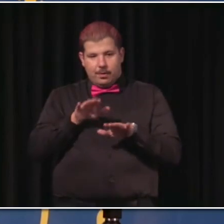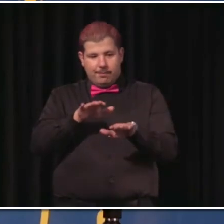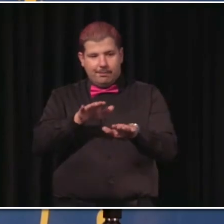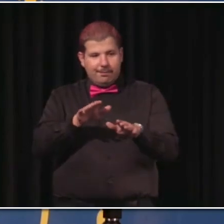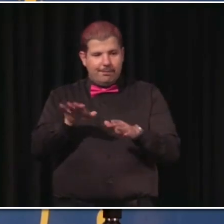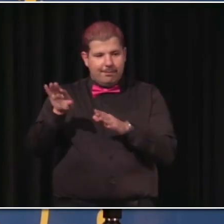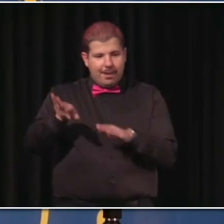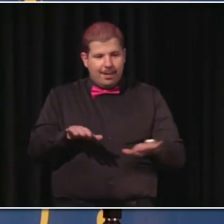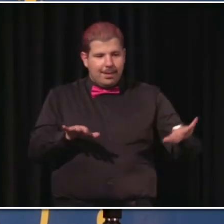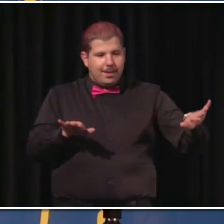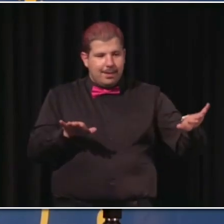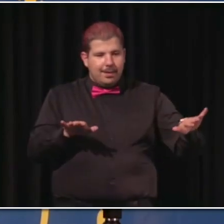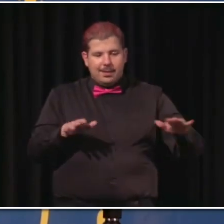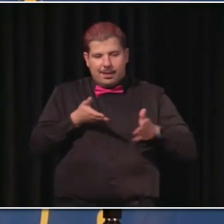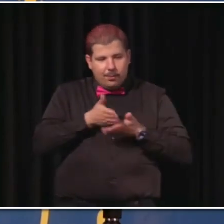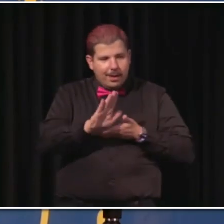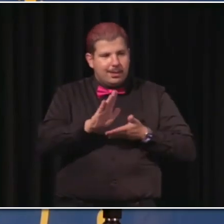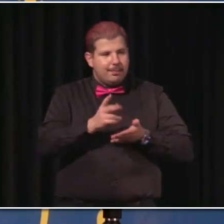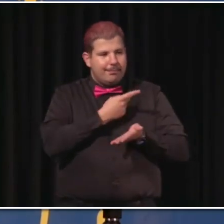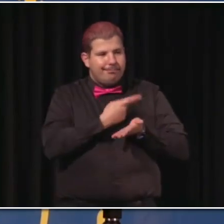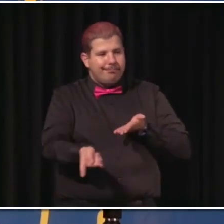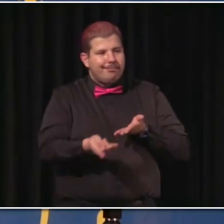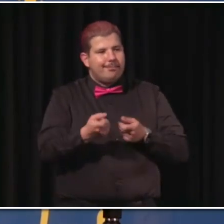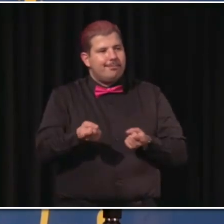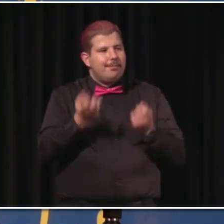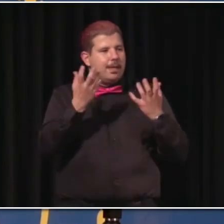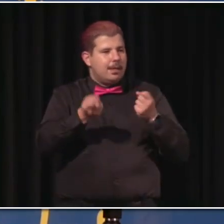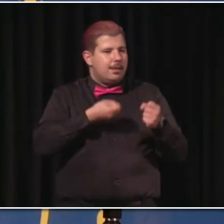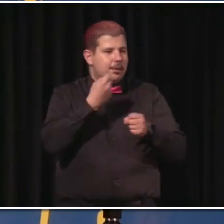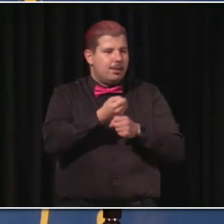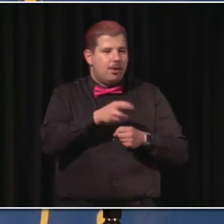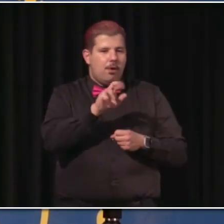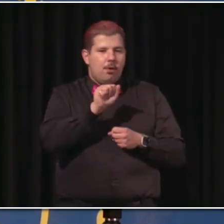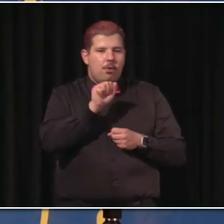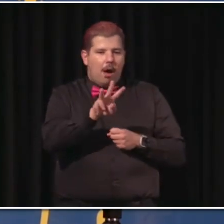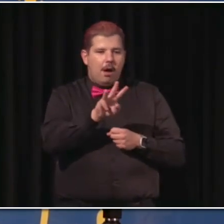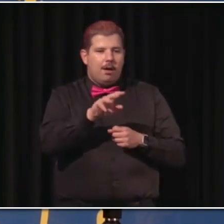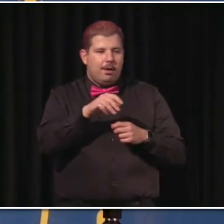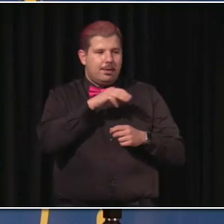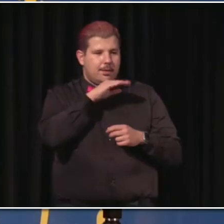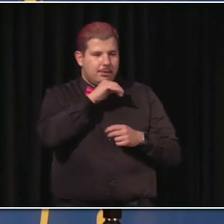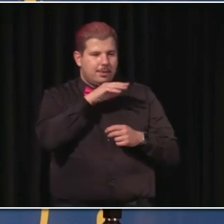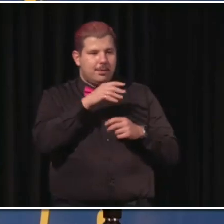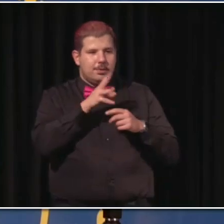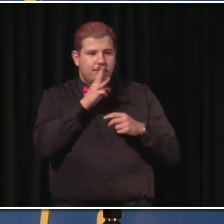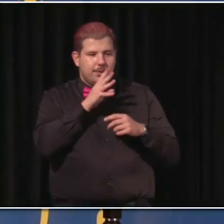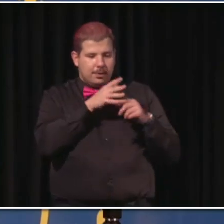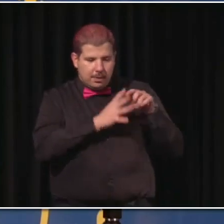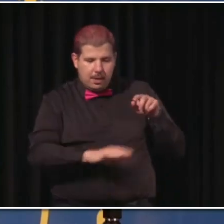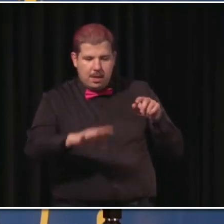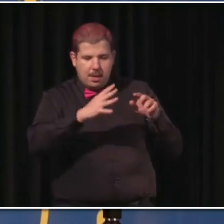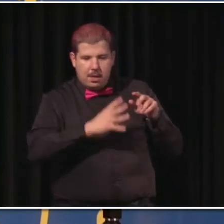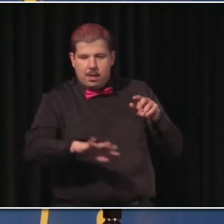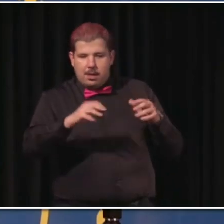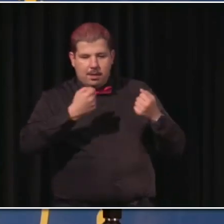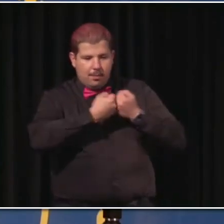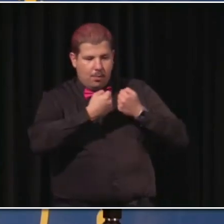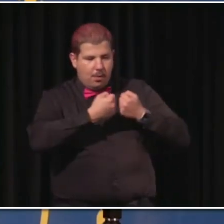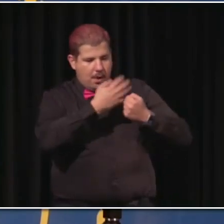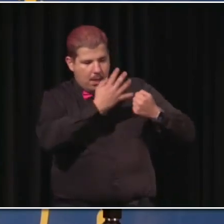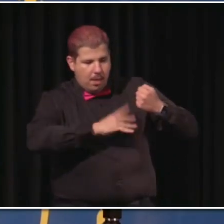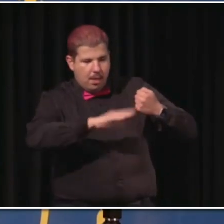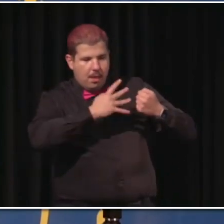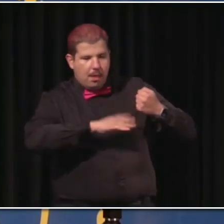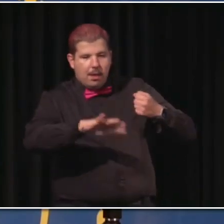been violated for decades. Raw sewage flows across the border, polluting coastlines from